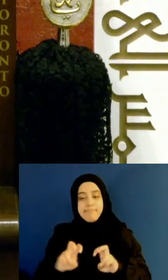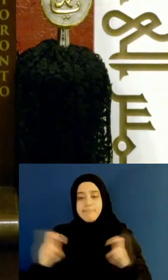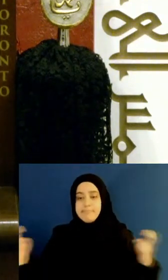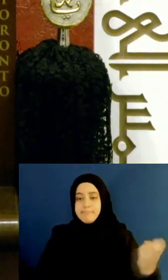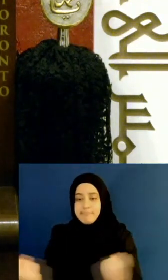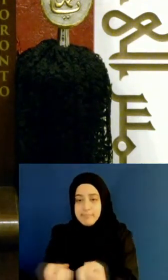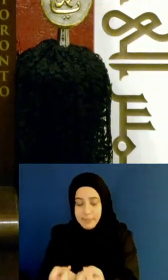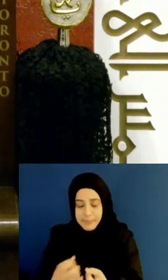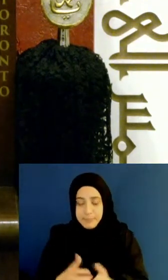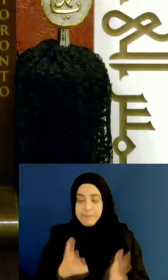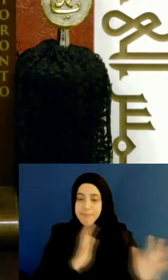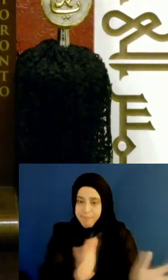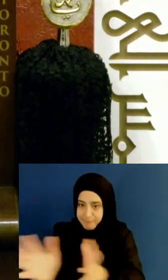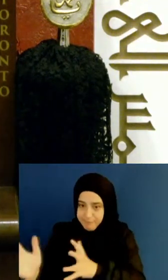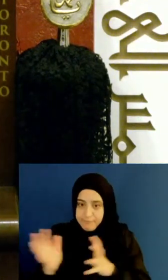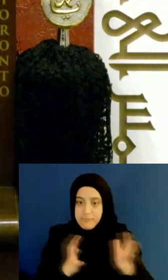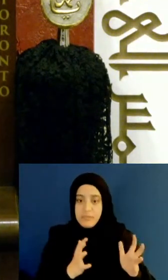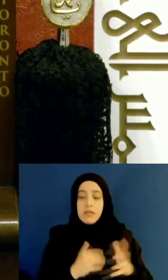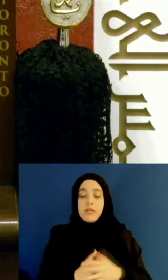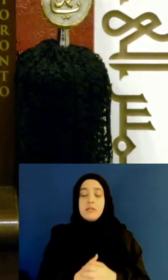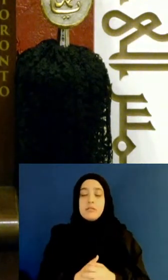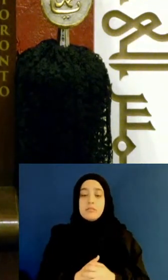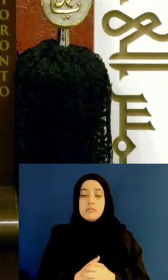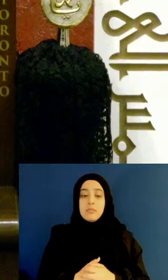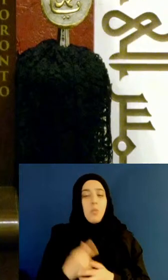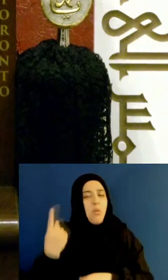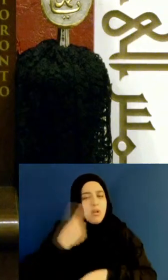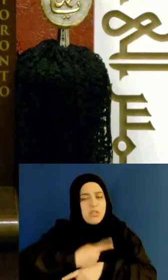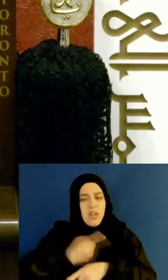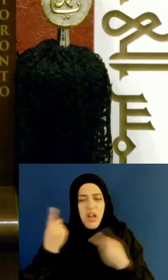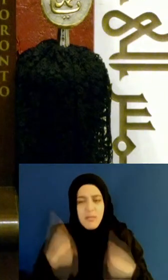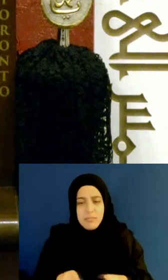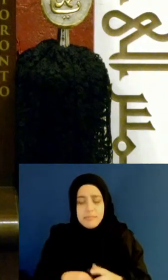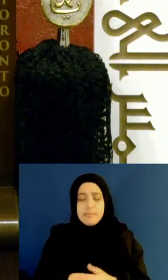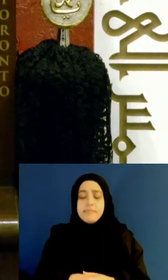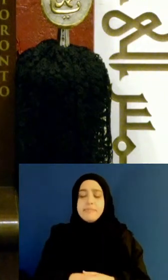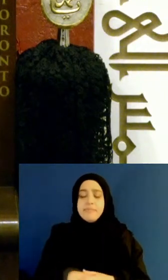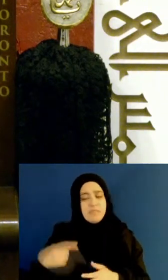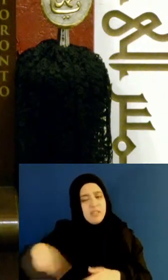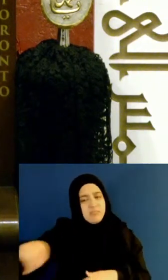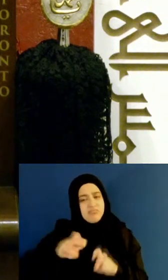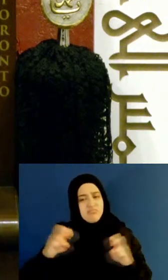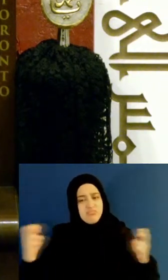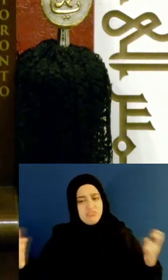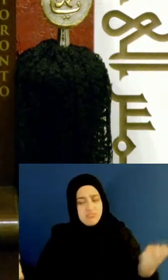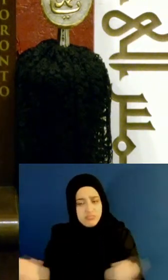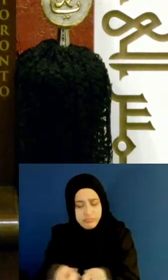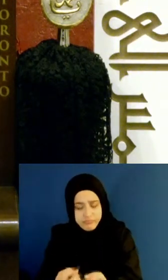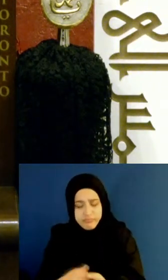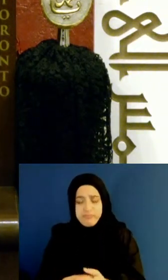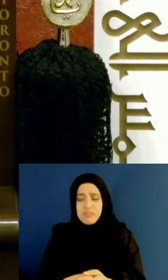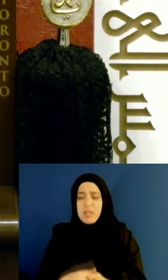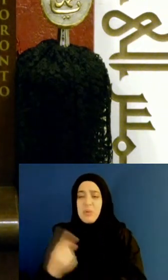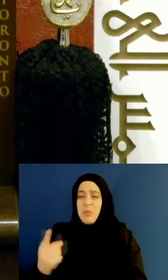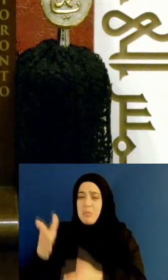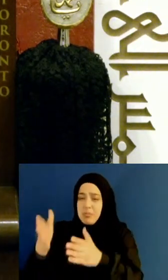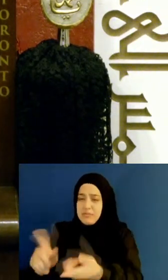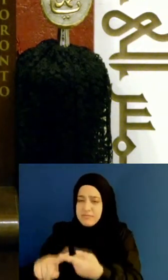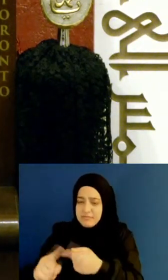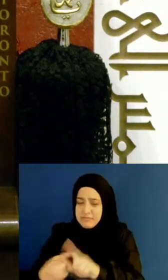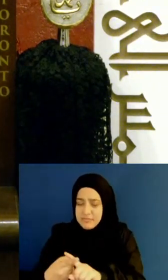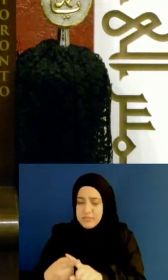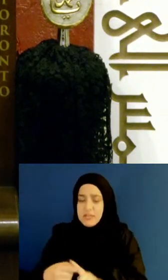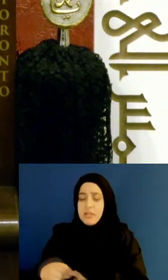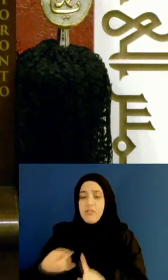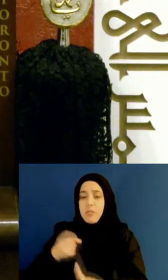sitting, one of the companions, Sahabi from Quraysh, came and he was seated within the